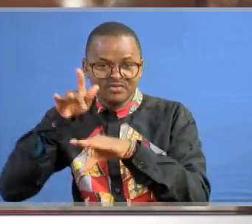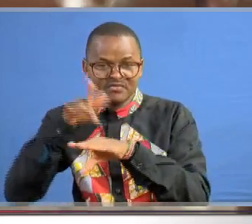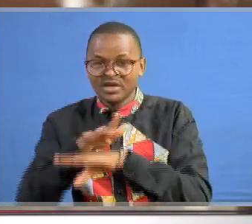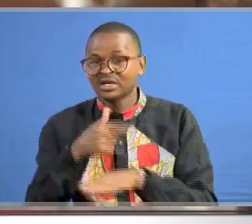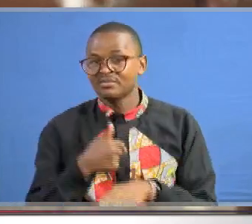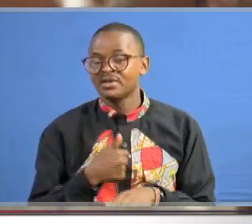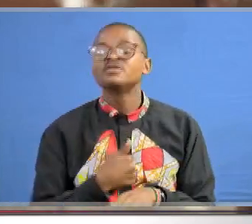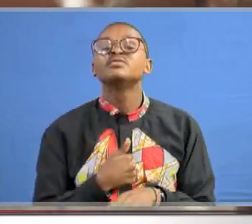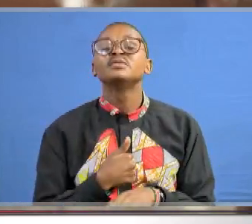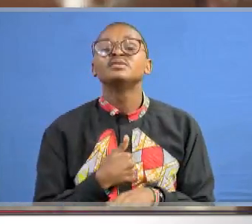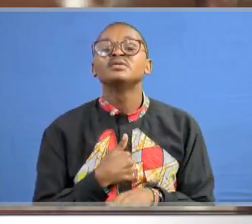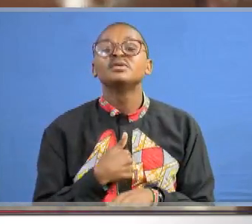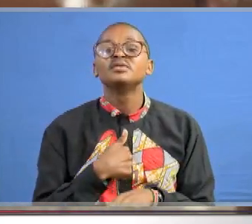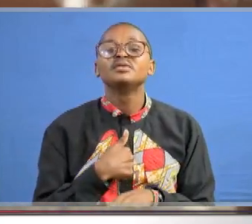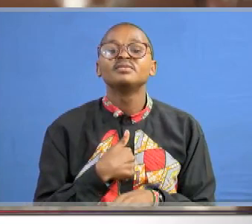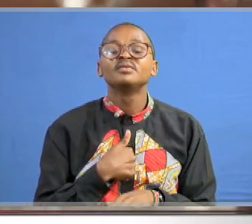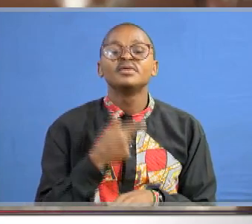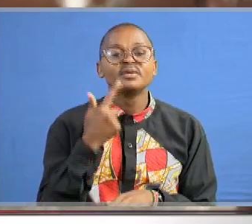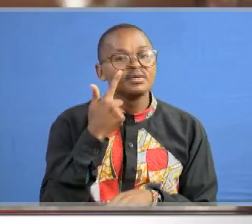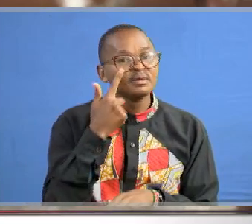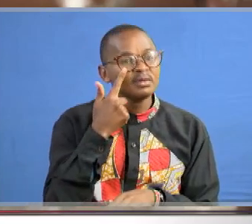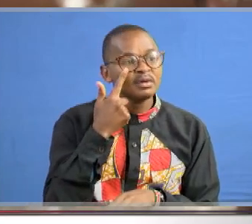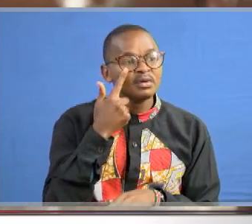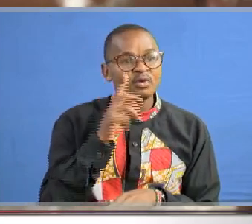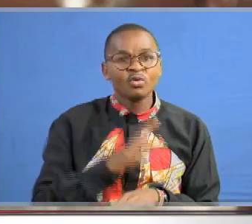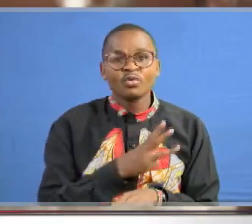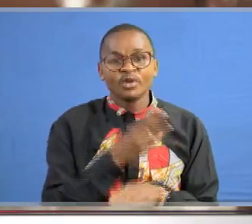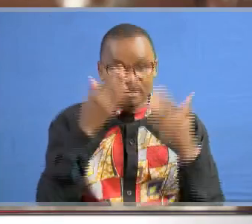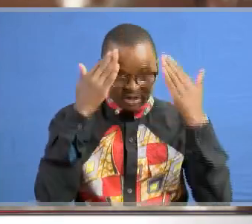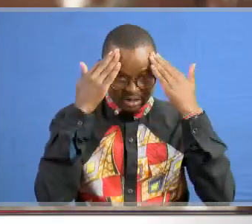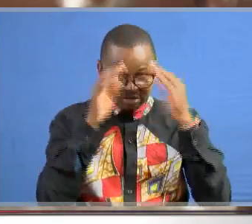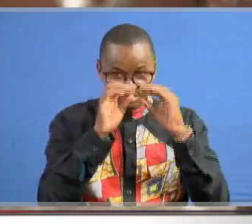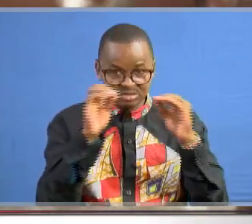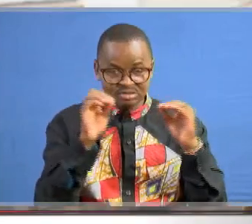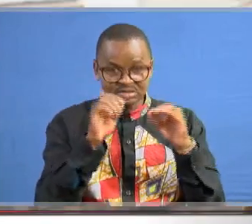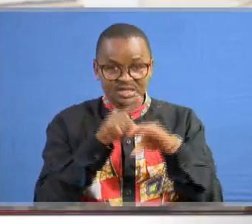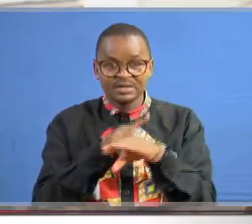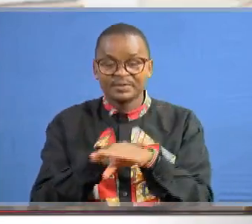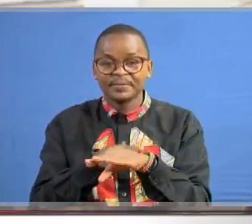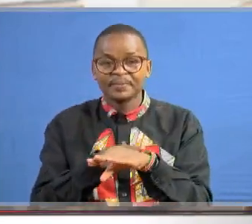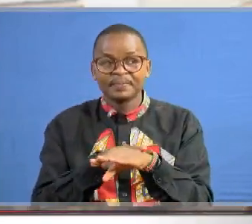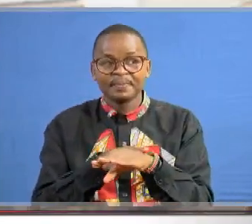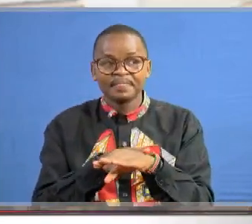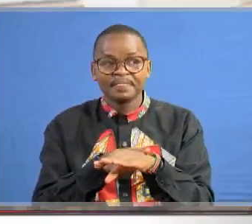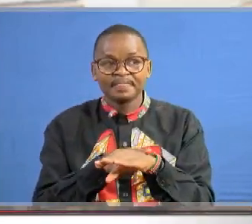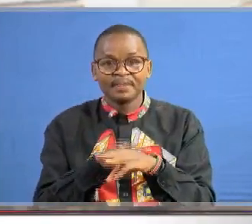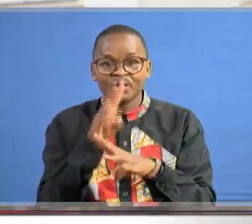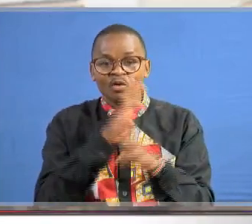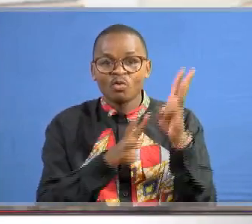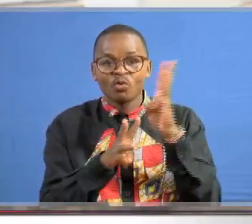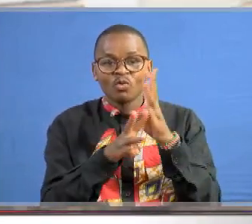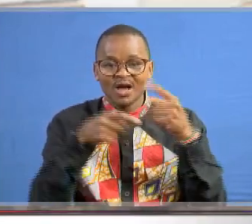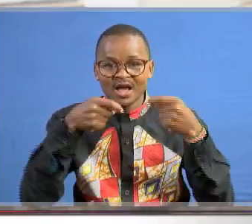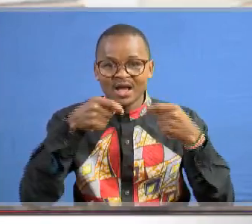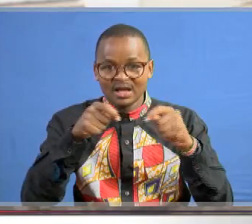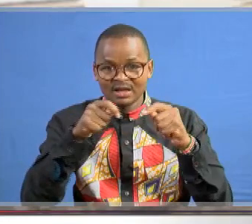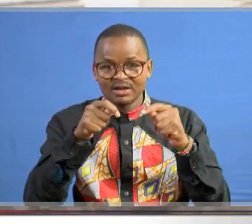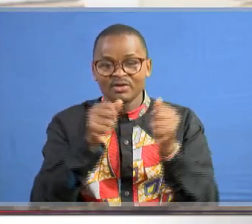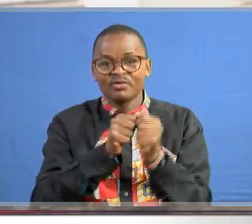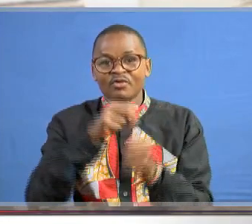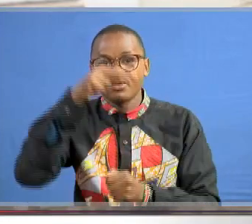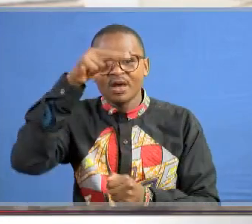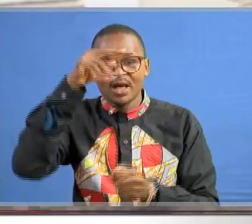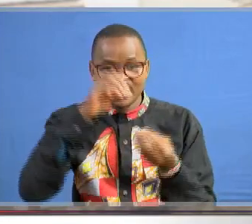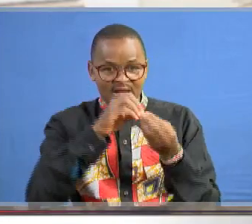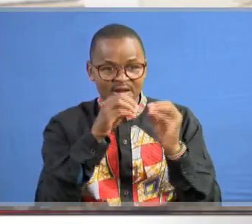love. And we didn't know what it was at the moment. While the world is trying to deal with the high